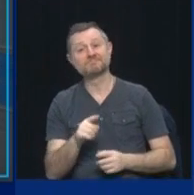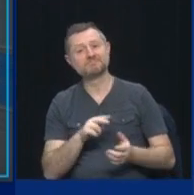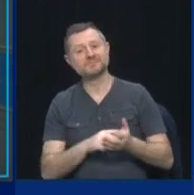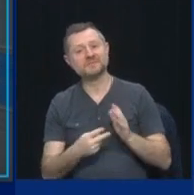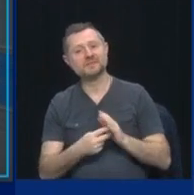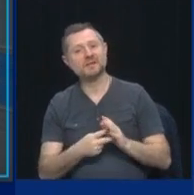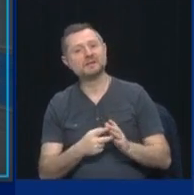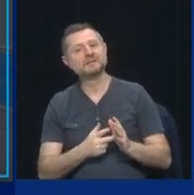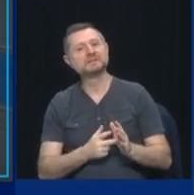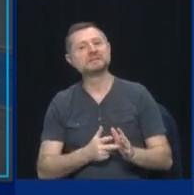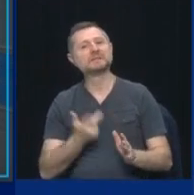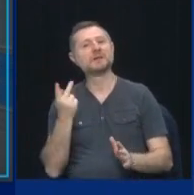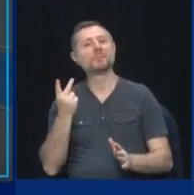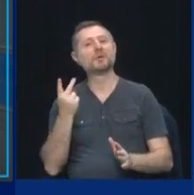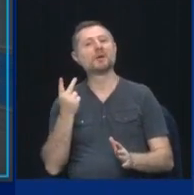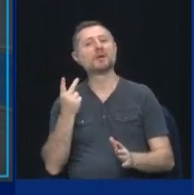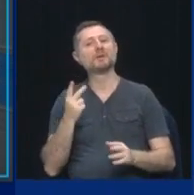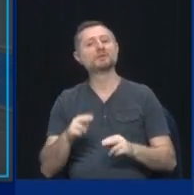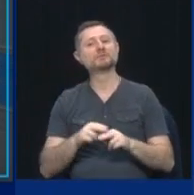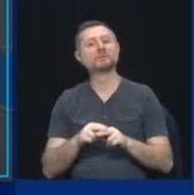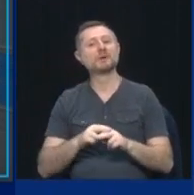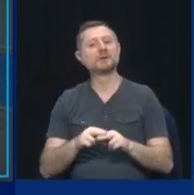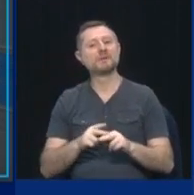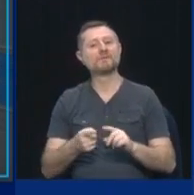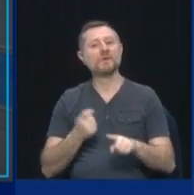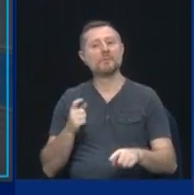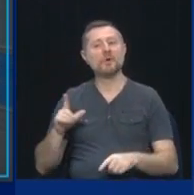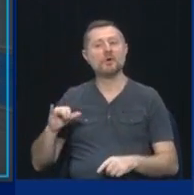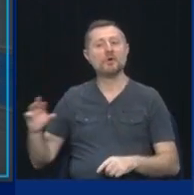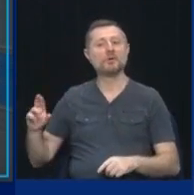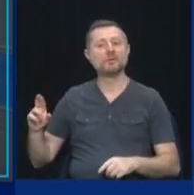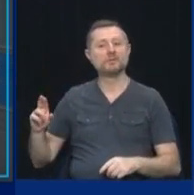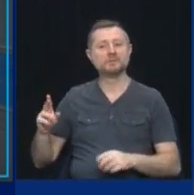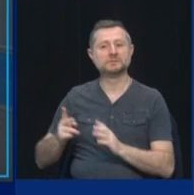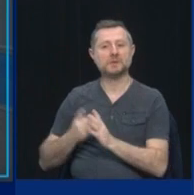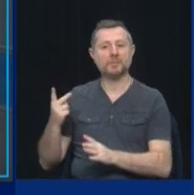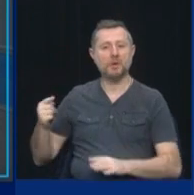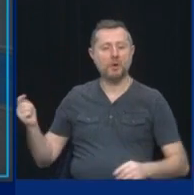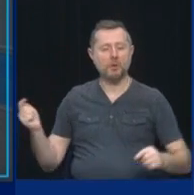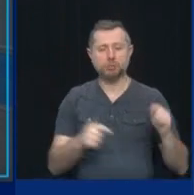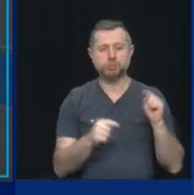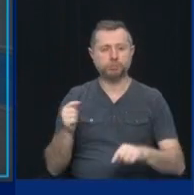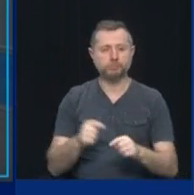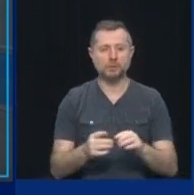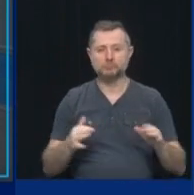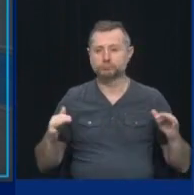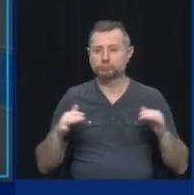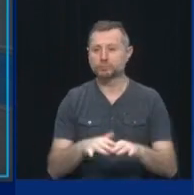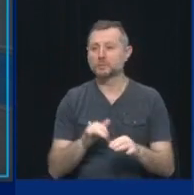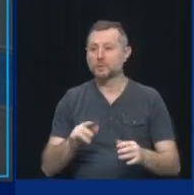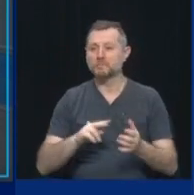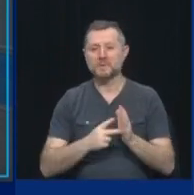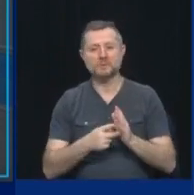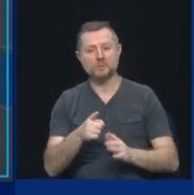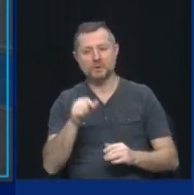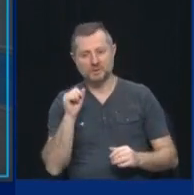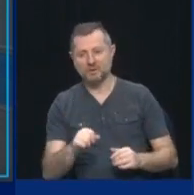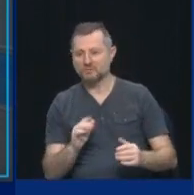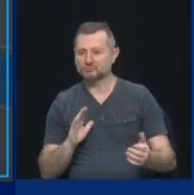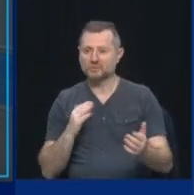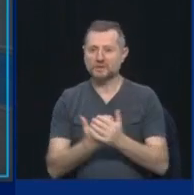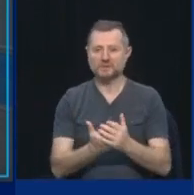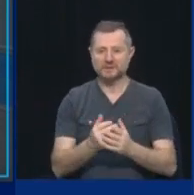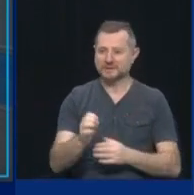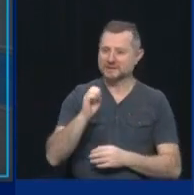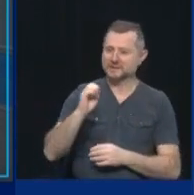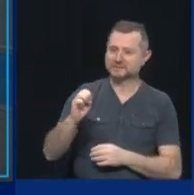LIR trains into Manhattan. It means you can come into the east side of Manhattan as opposed to going to